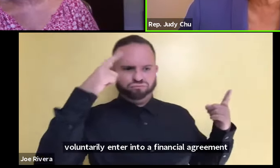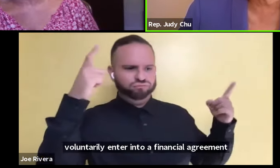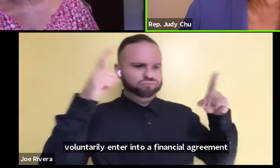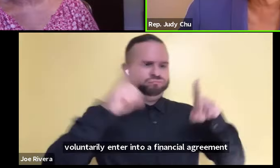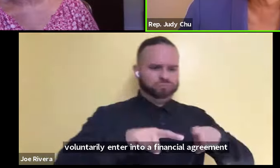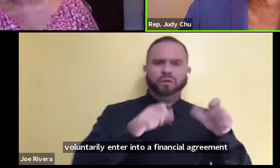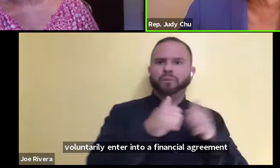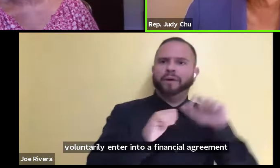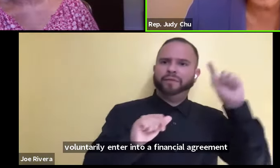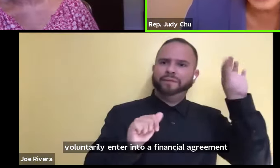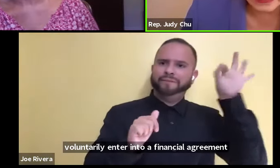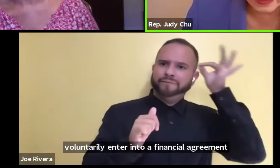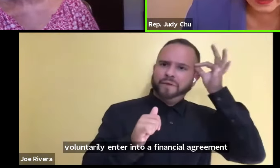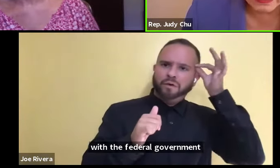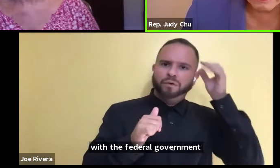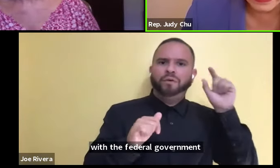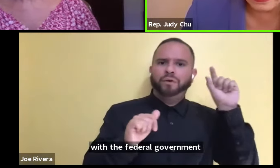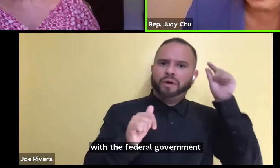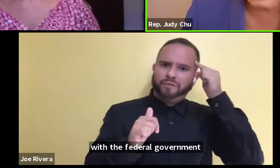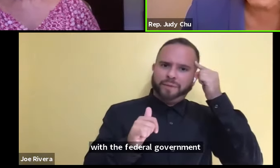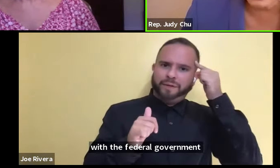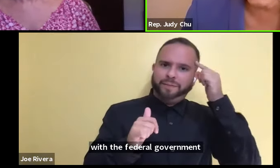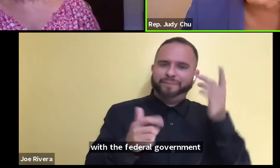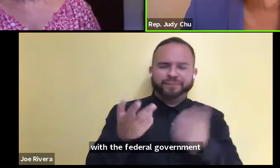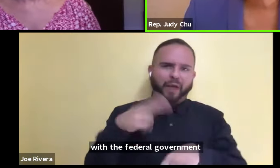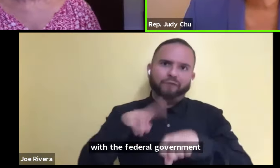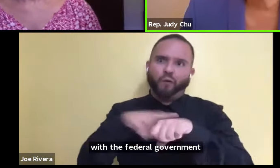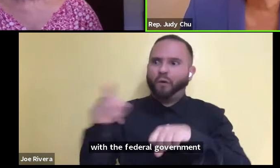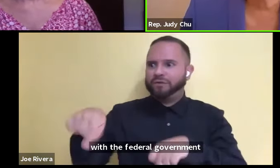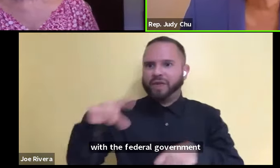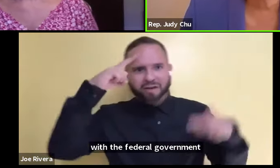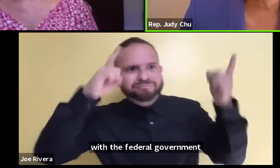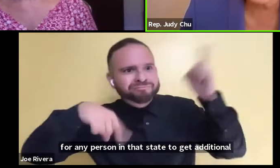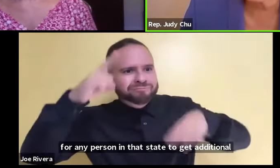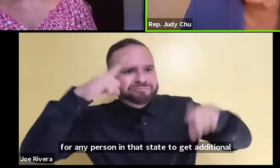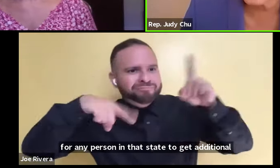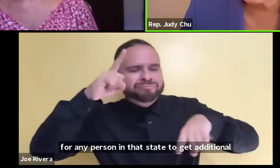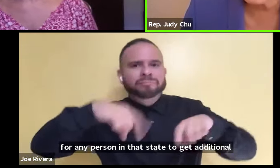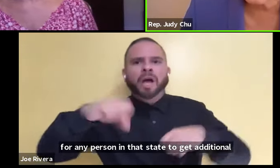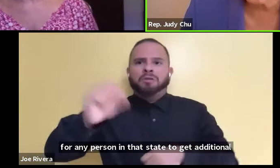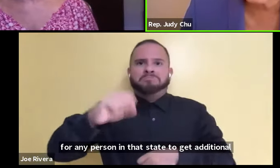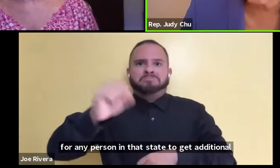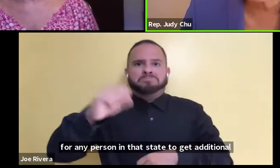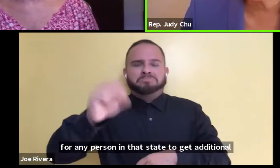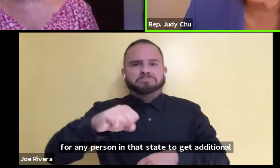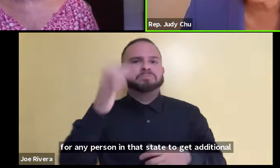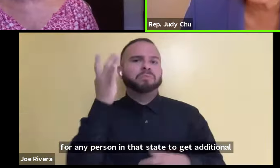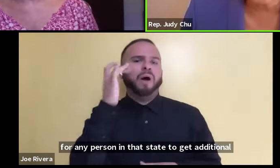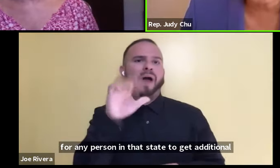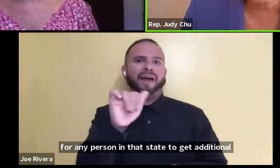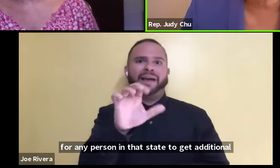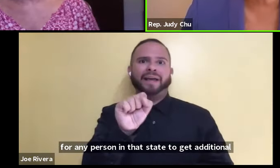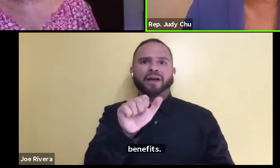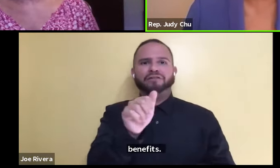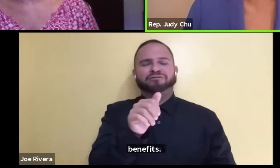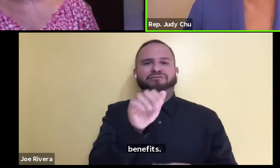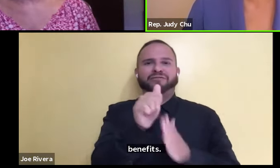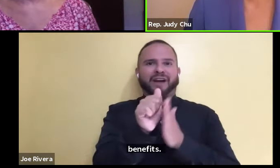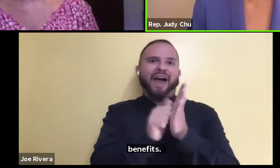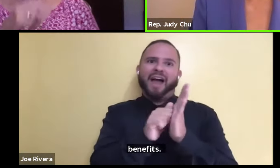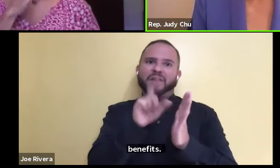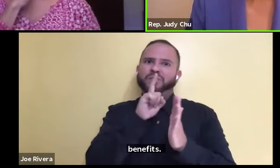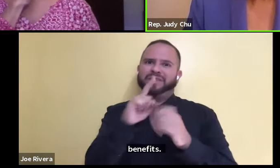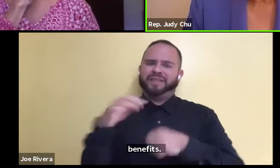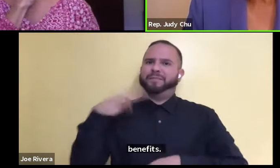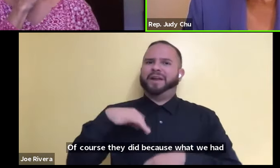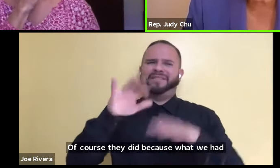state to get additional benefits. Of course they did, because the what we had in the CARES Act was so beneficial to all of our 50